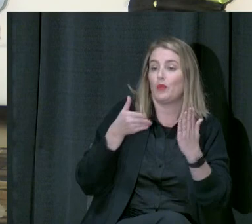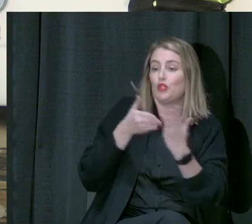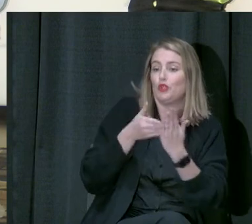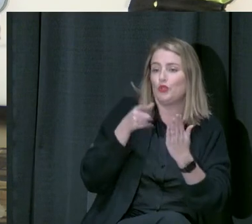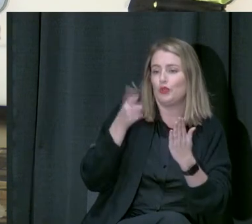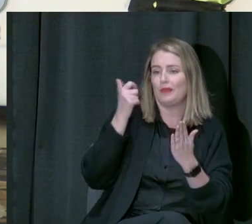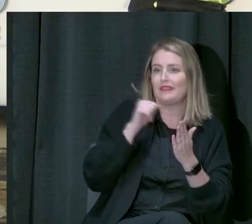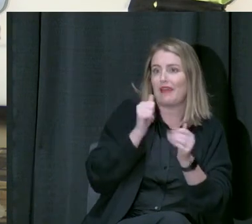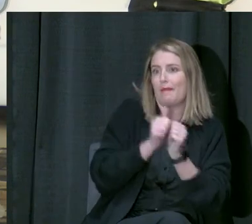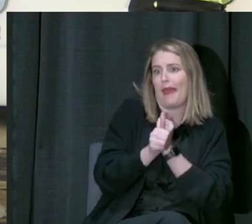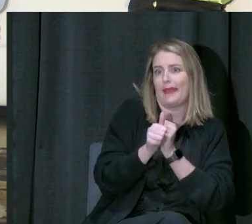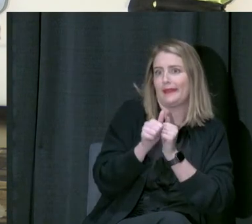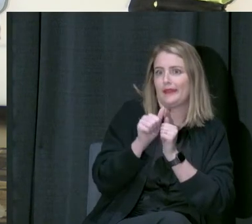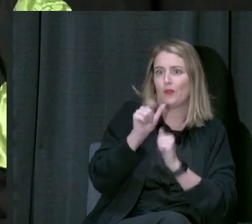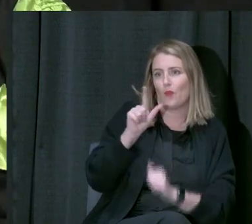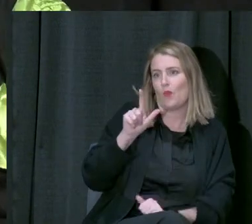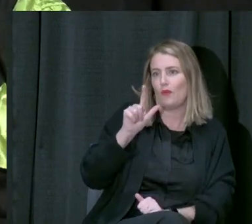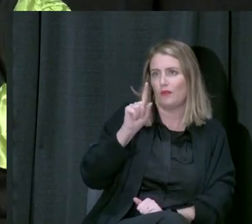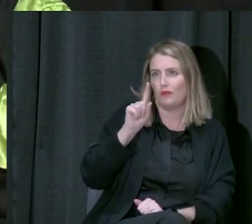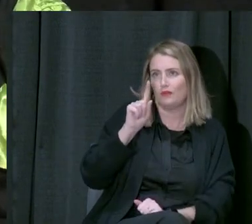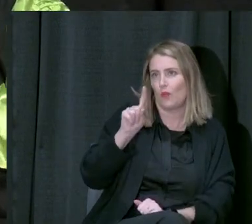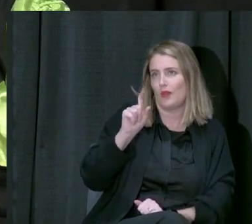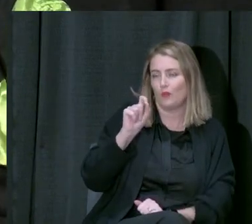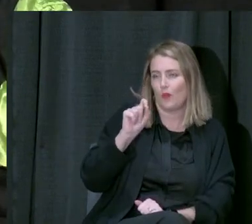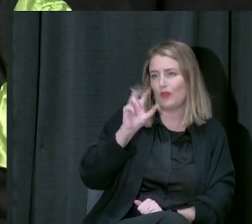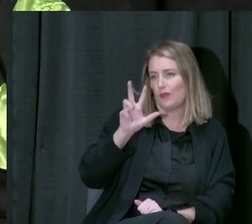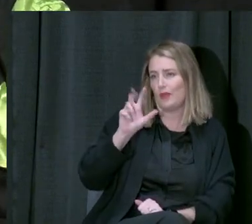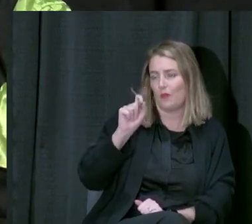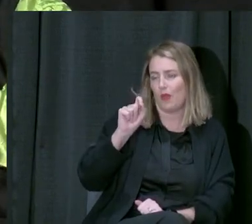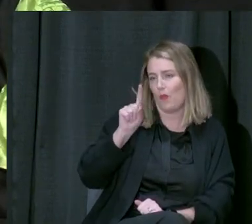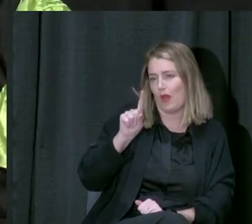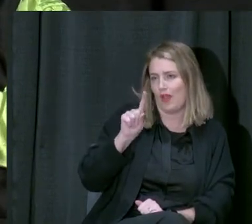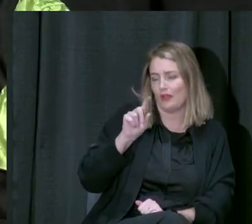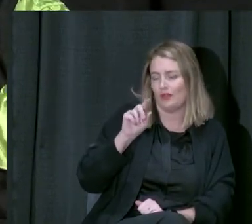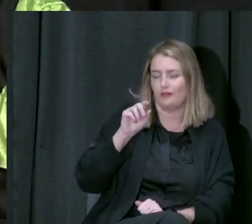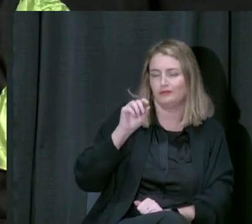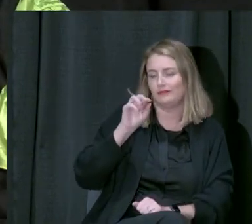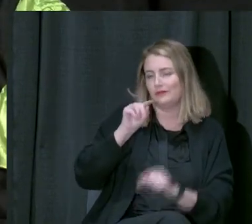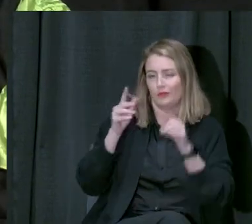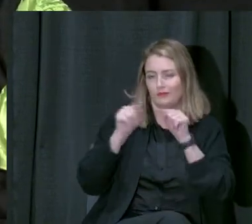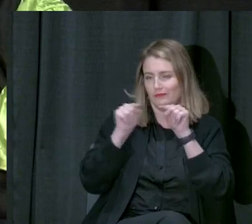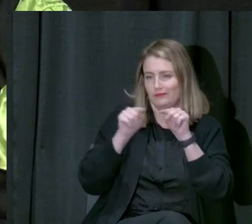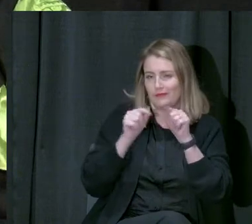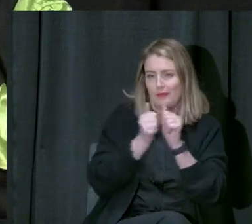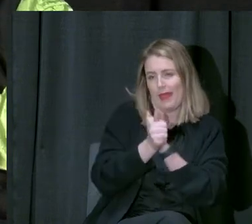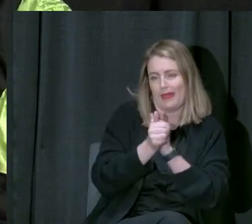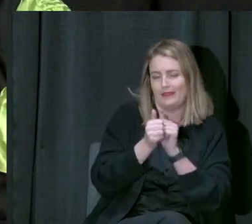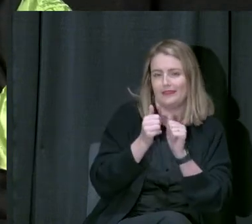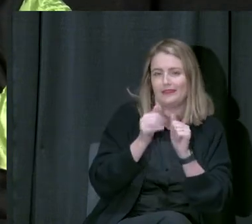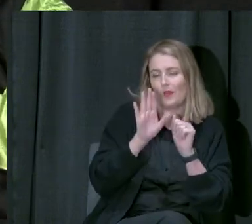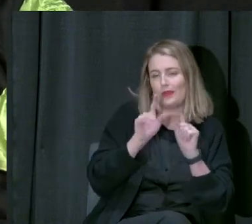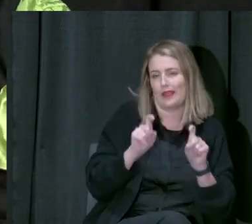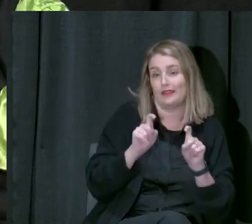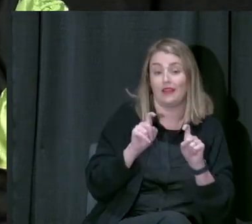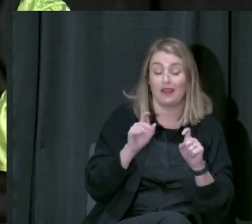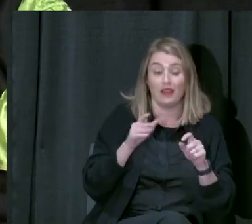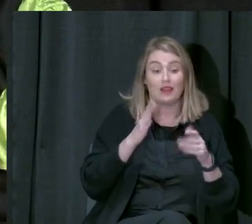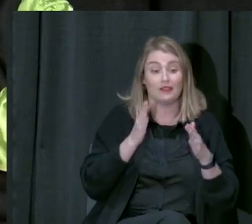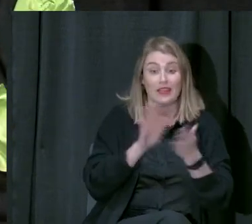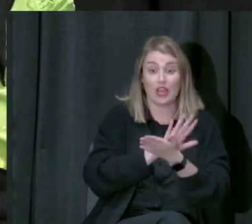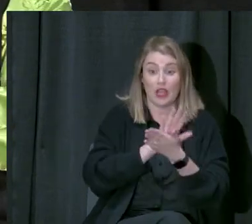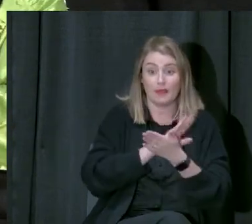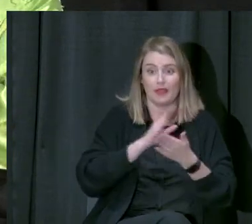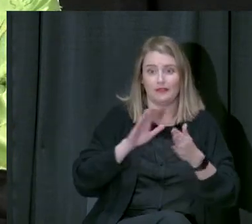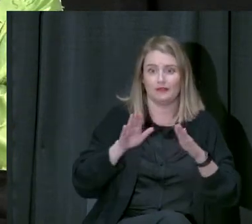pass 1.3.1 or 4.2.5. They're going to sue you because there's a significant barrier in your document. I opened the document. I couldn't